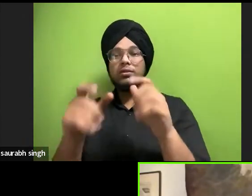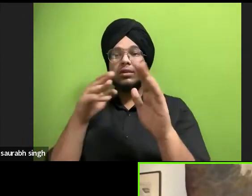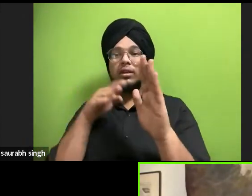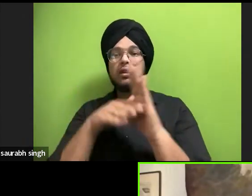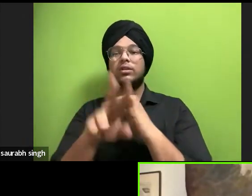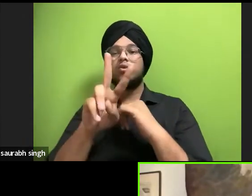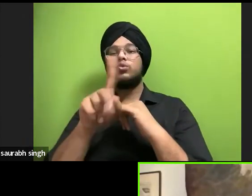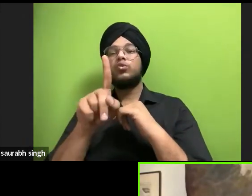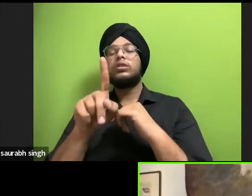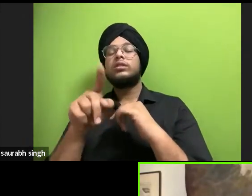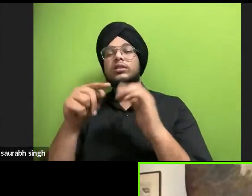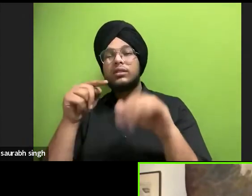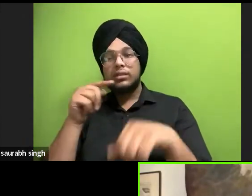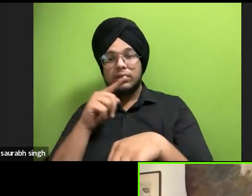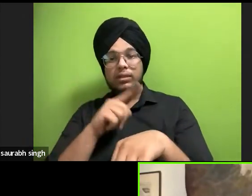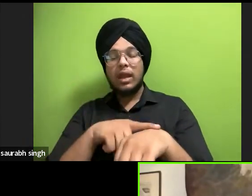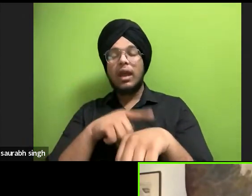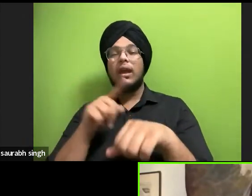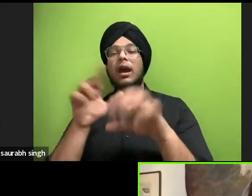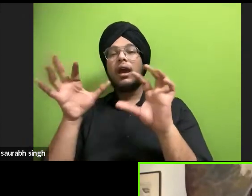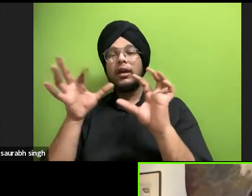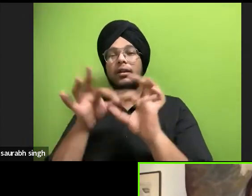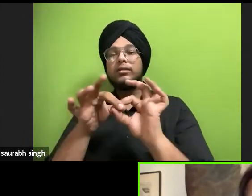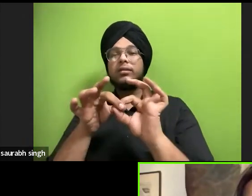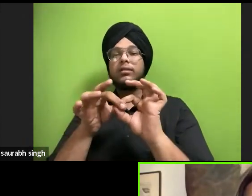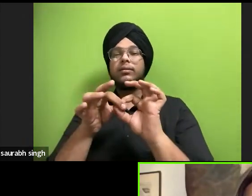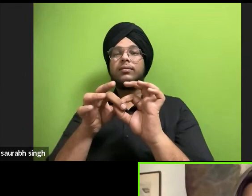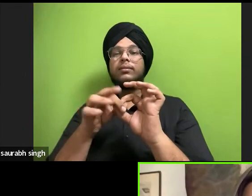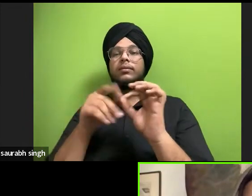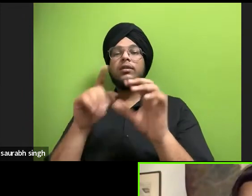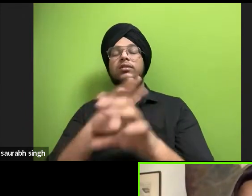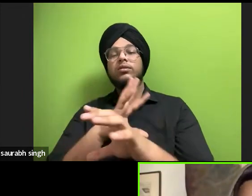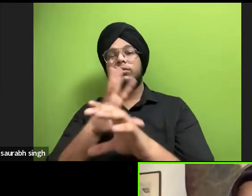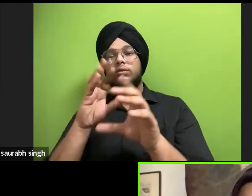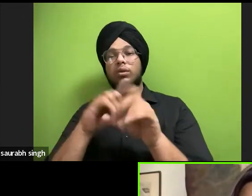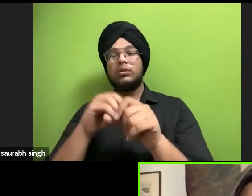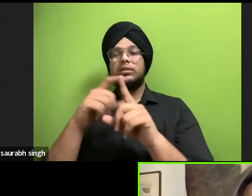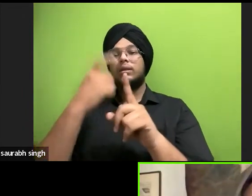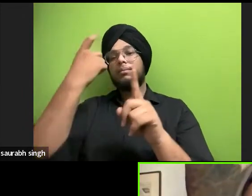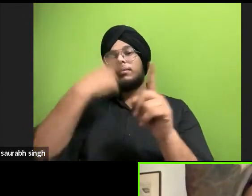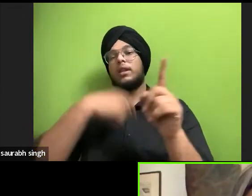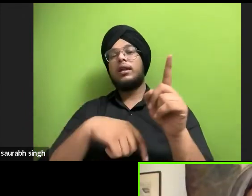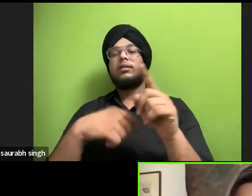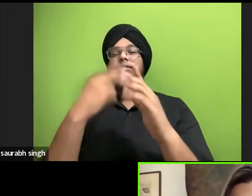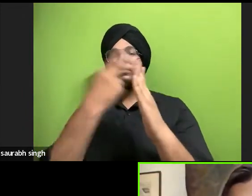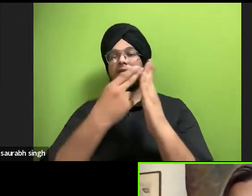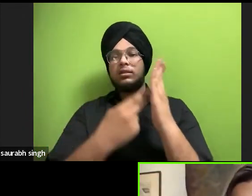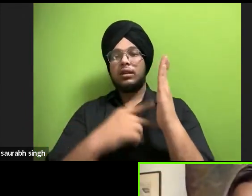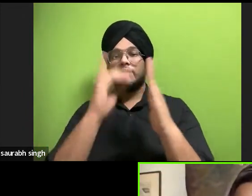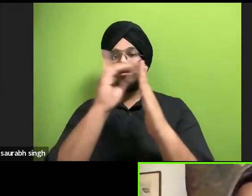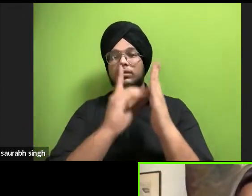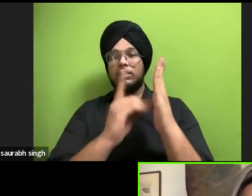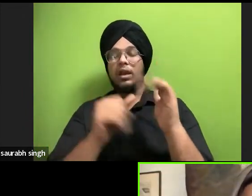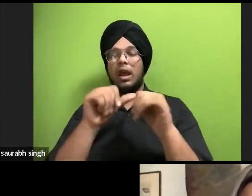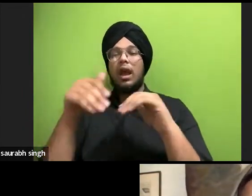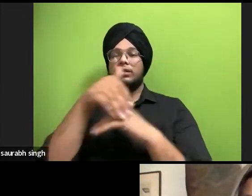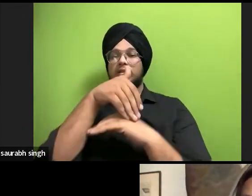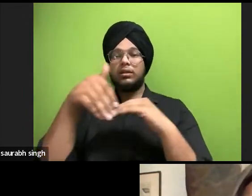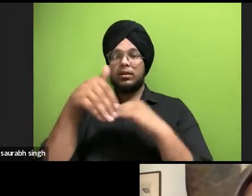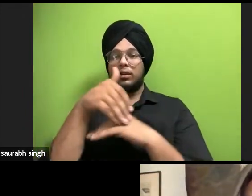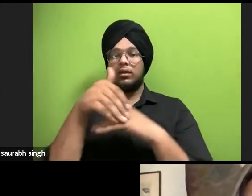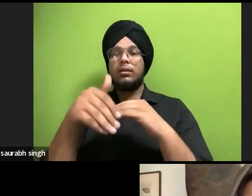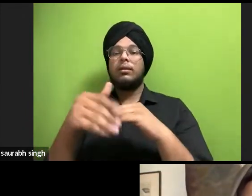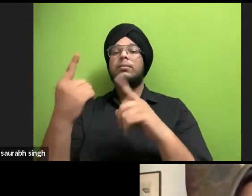21st century that covers these cross disciplines of design, architecture, as well as art,